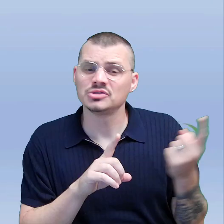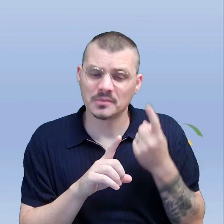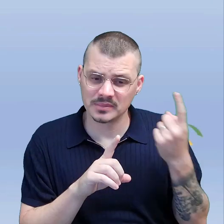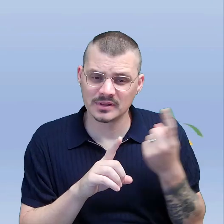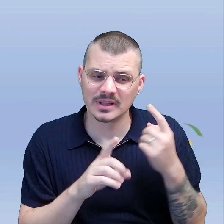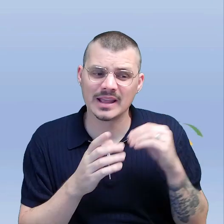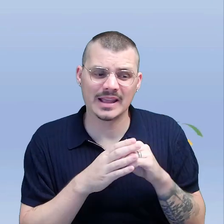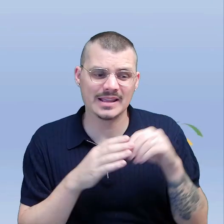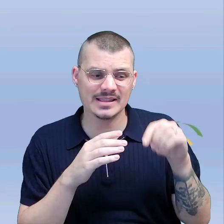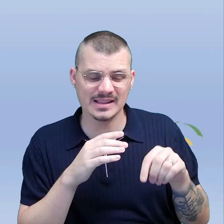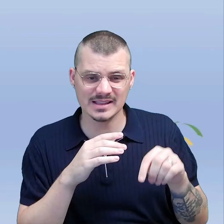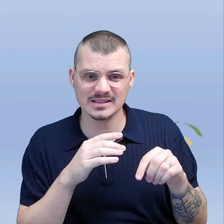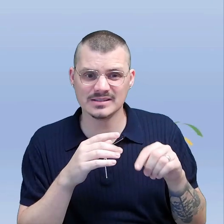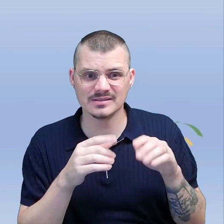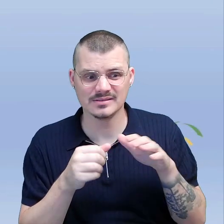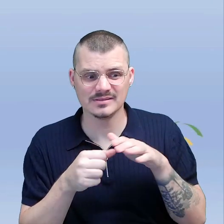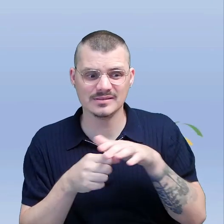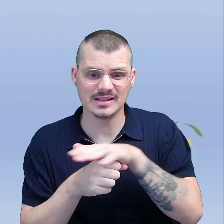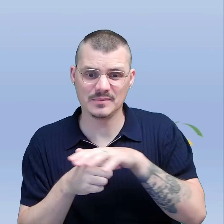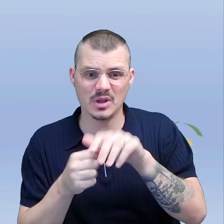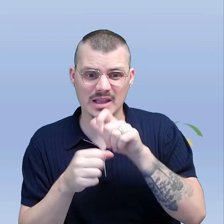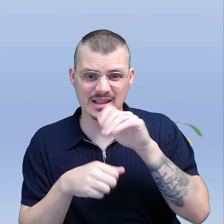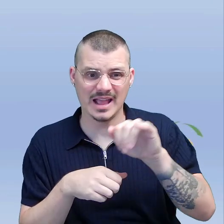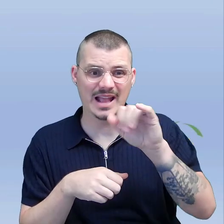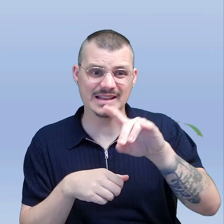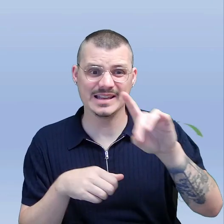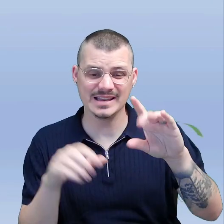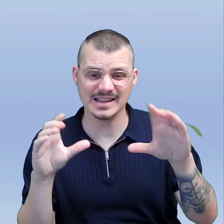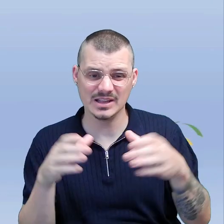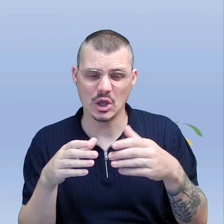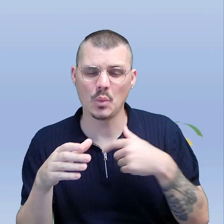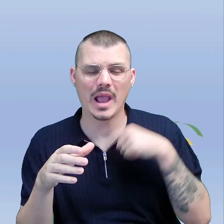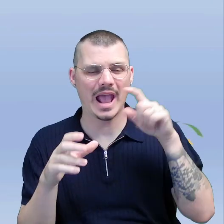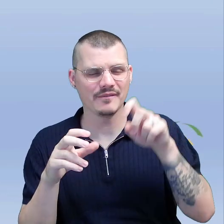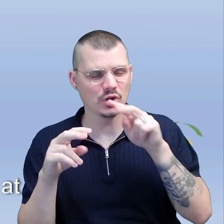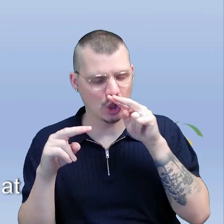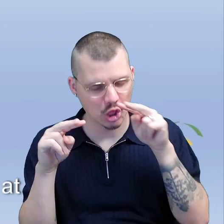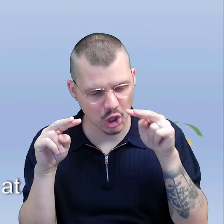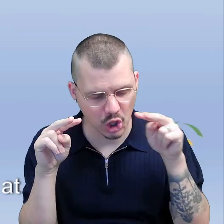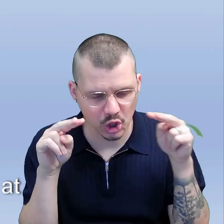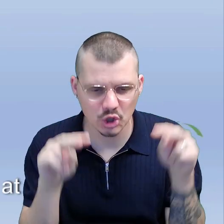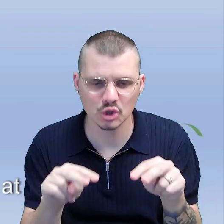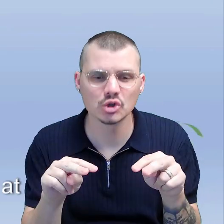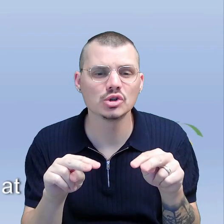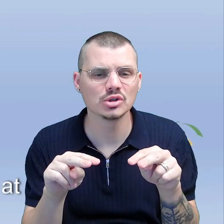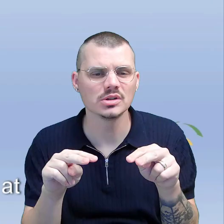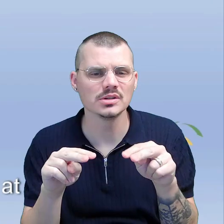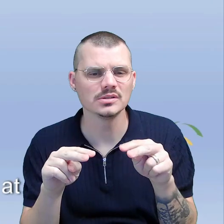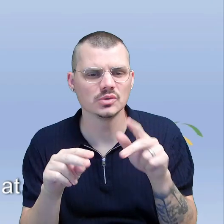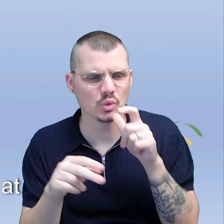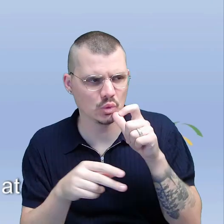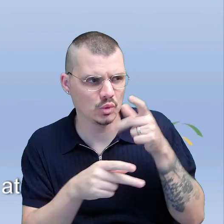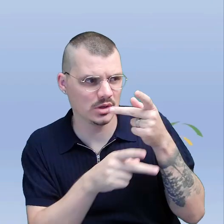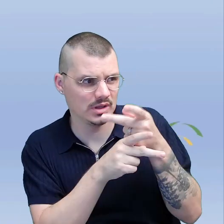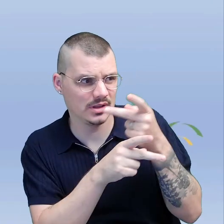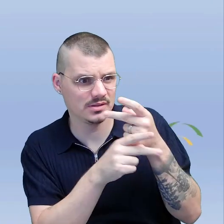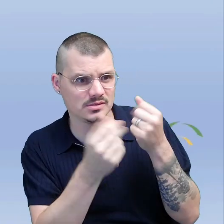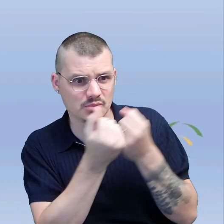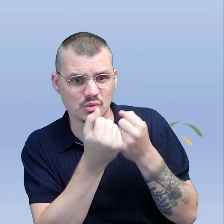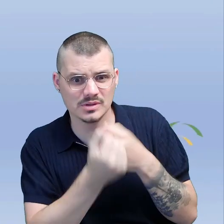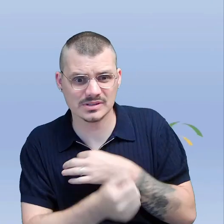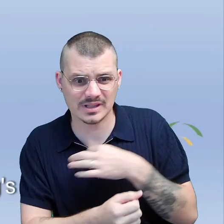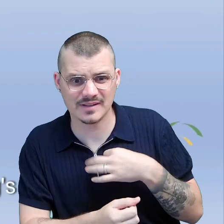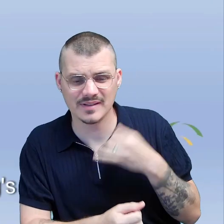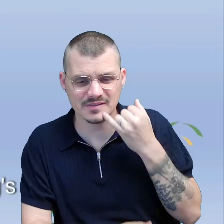also something that in this particular demographic, people with IDD, we also have to look very, very closely at